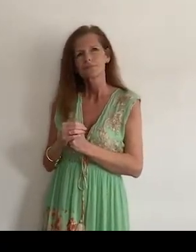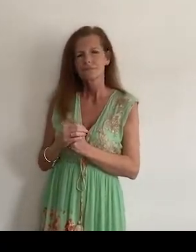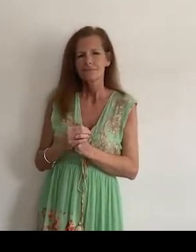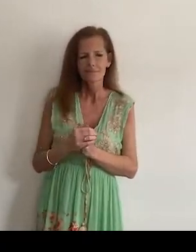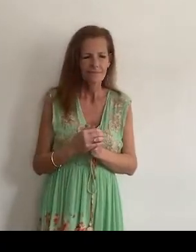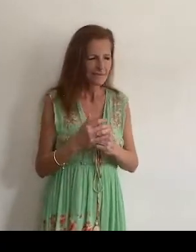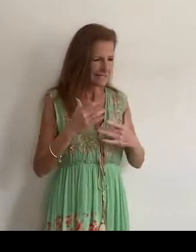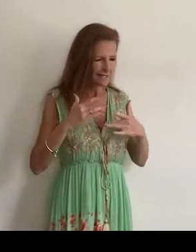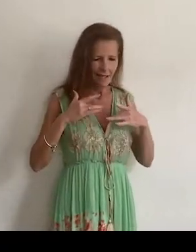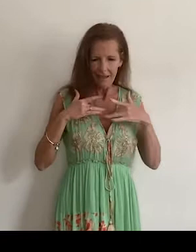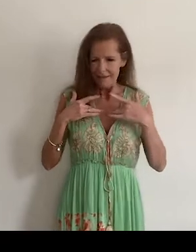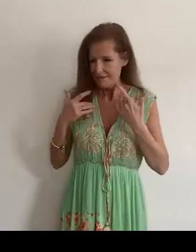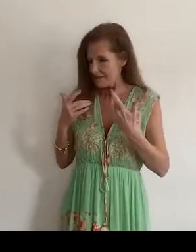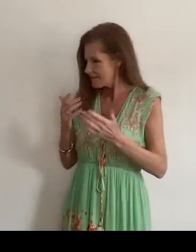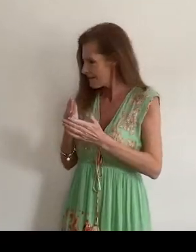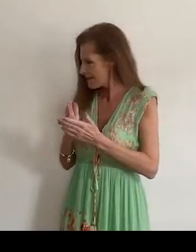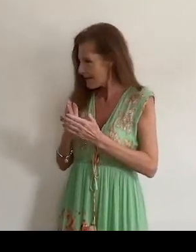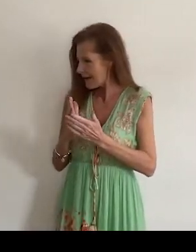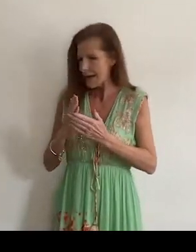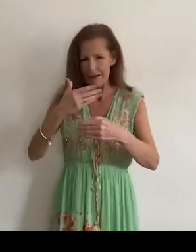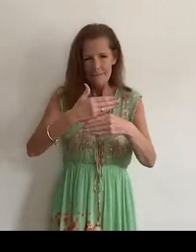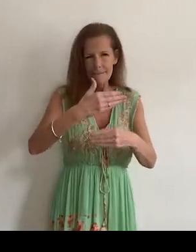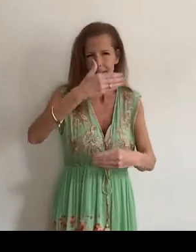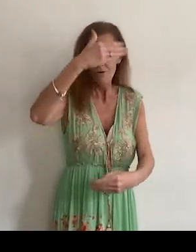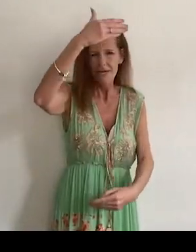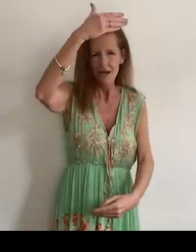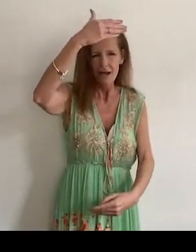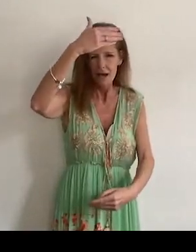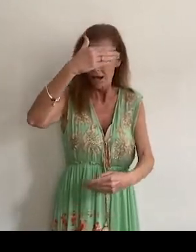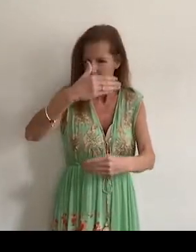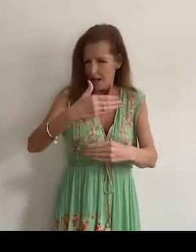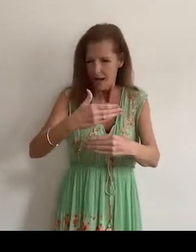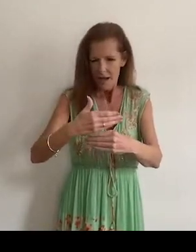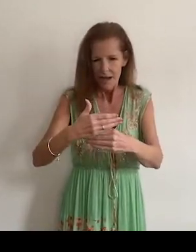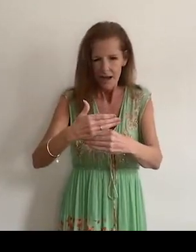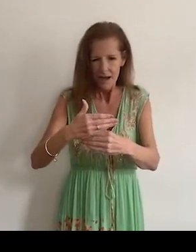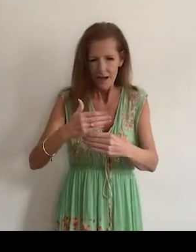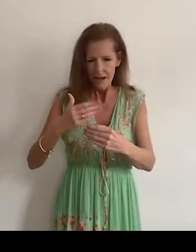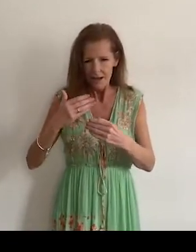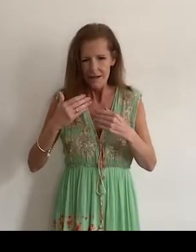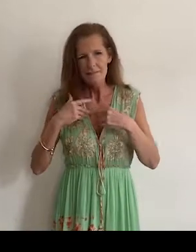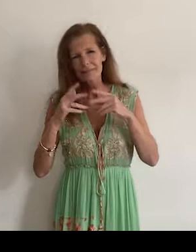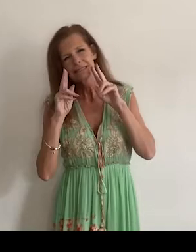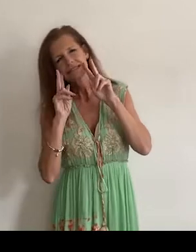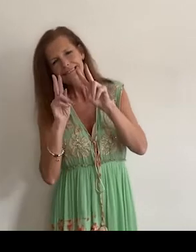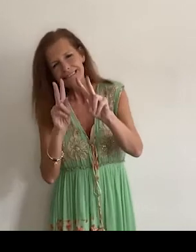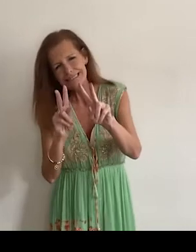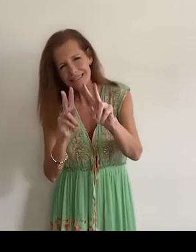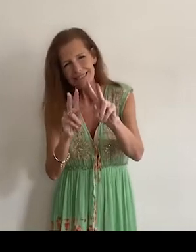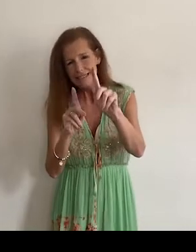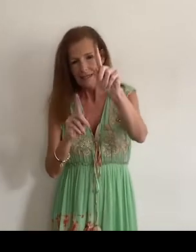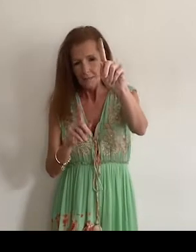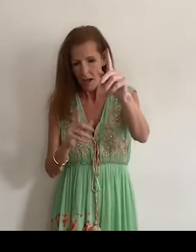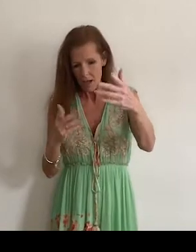I feel like I've got like a barrier, I feel like a physical barrier when I see people. I feel like I've